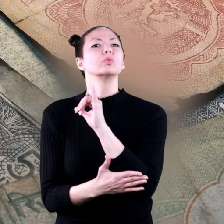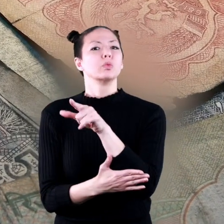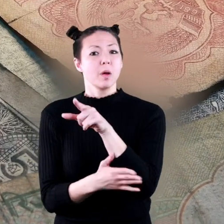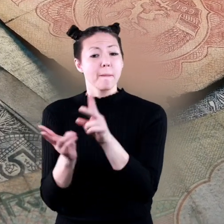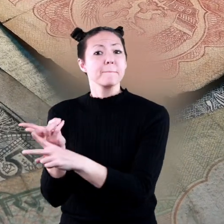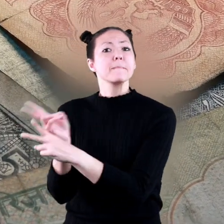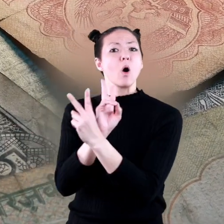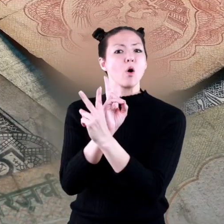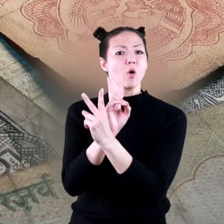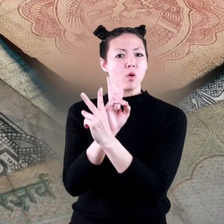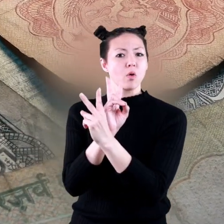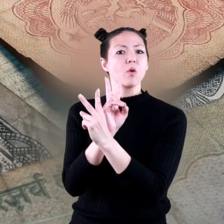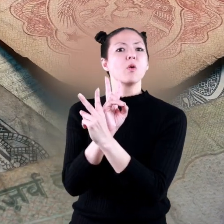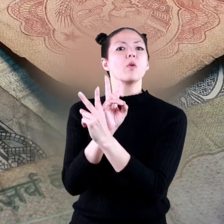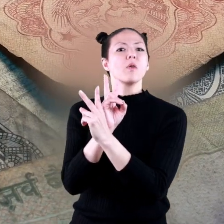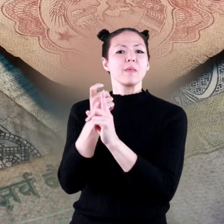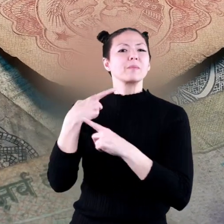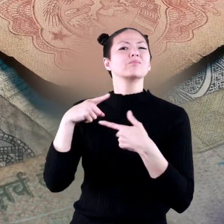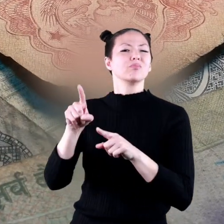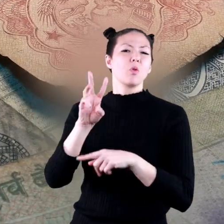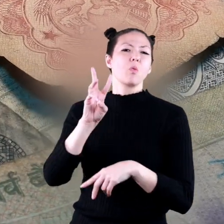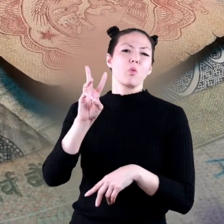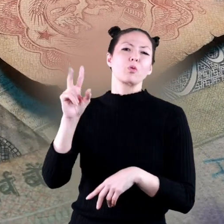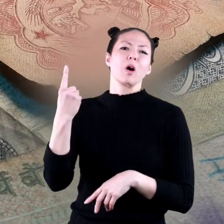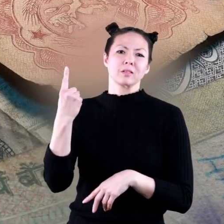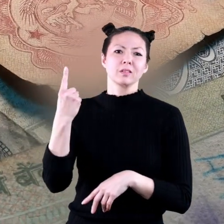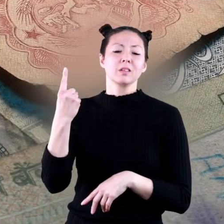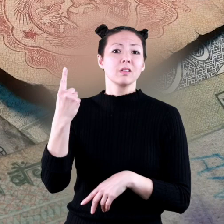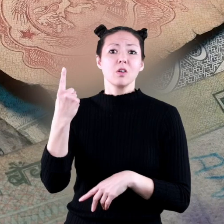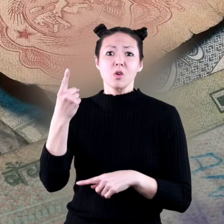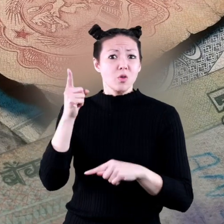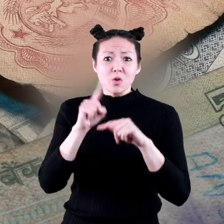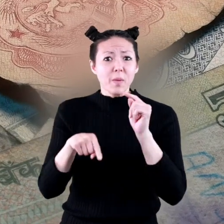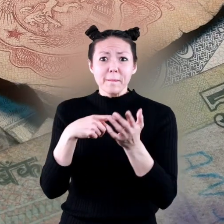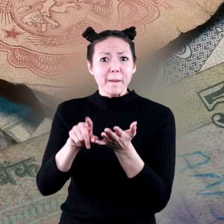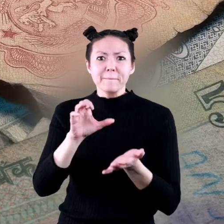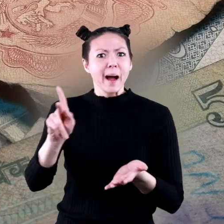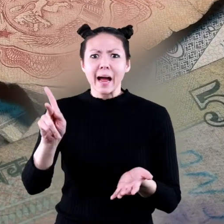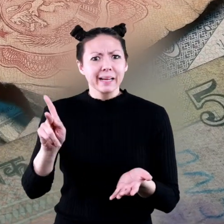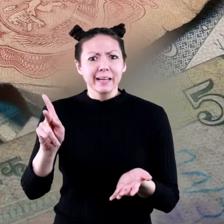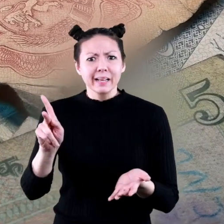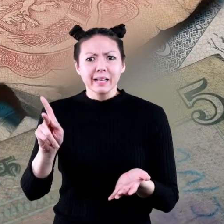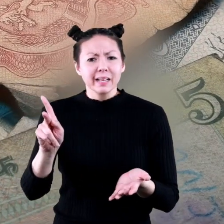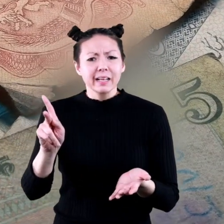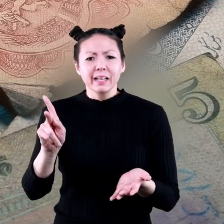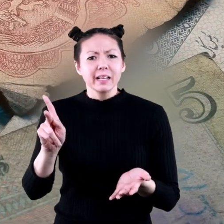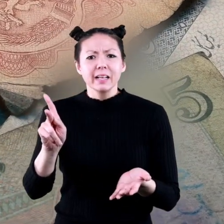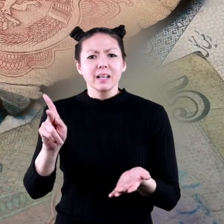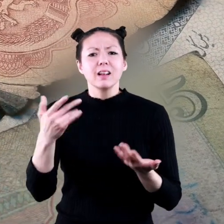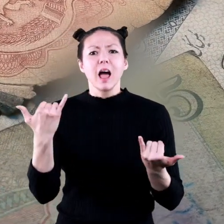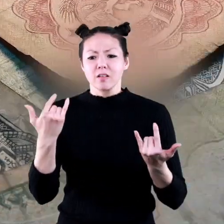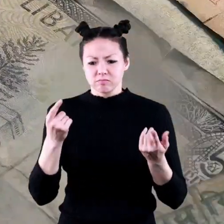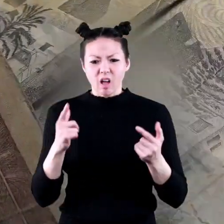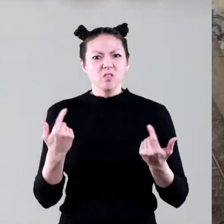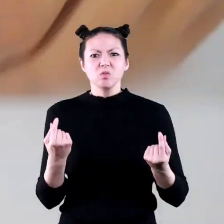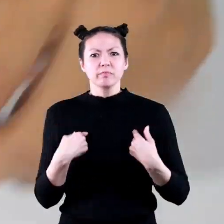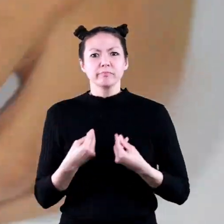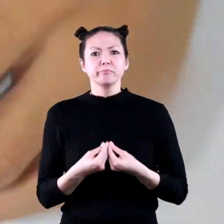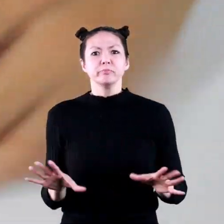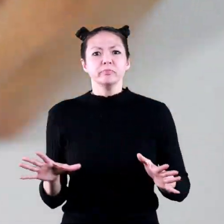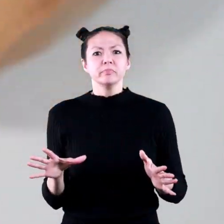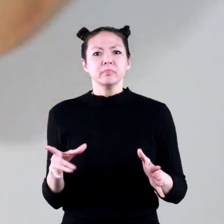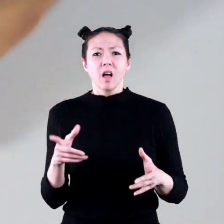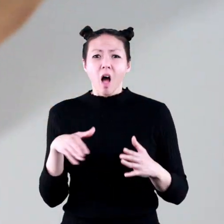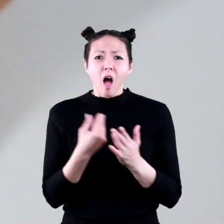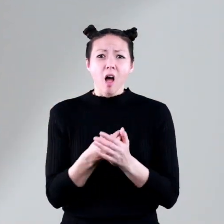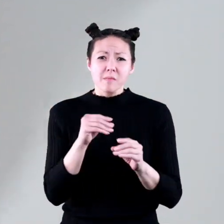U.S. was owed money from other countries that borrowed from us after World War I, but they couldn't pay us back. What do you think